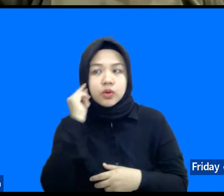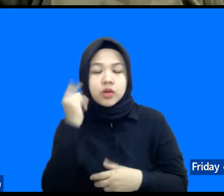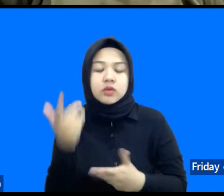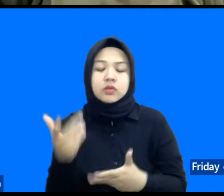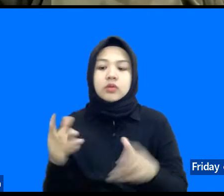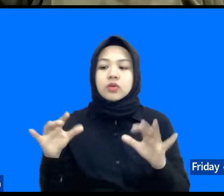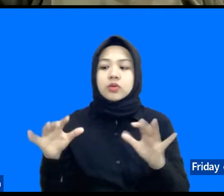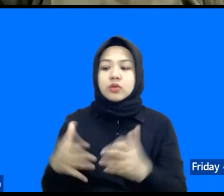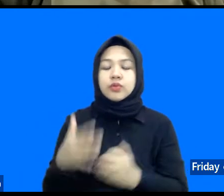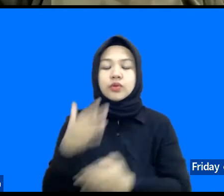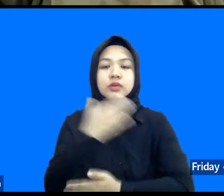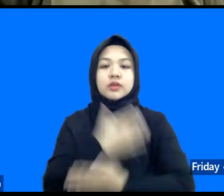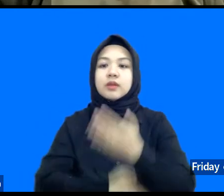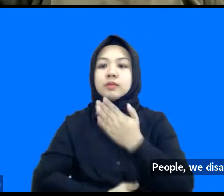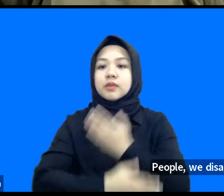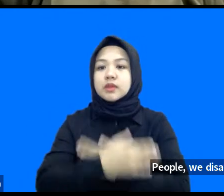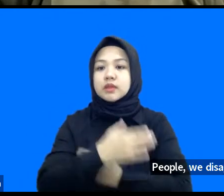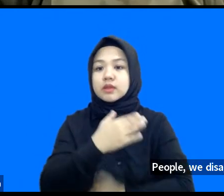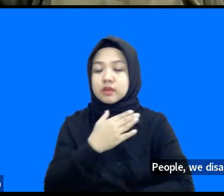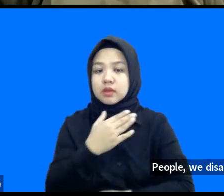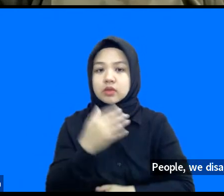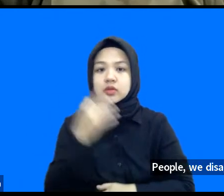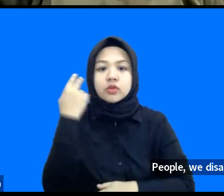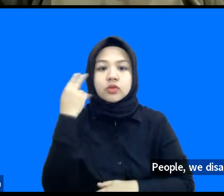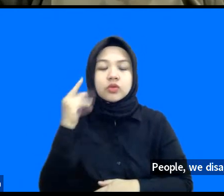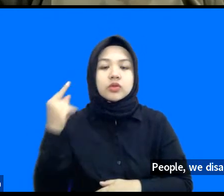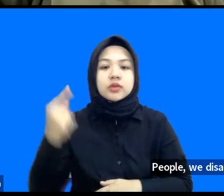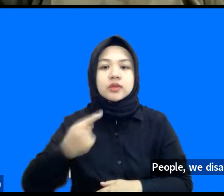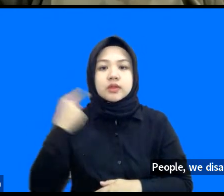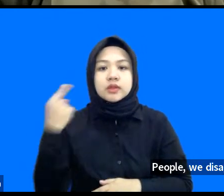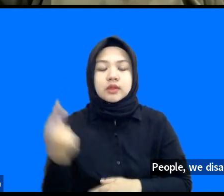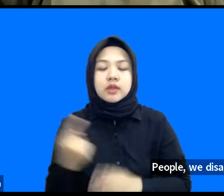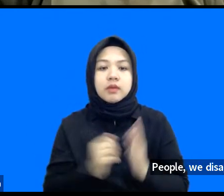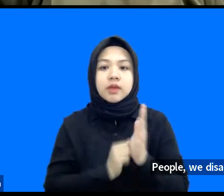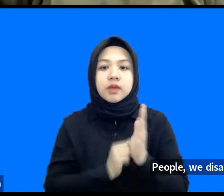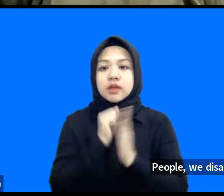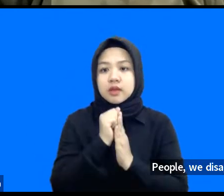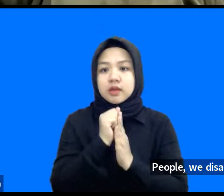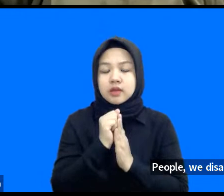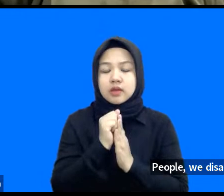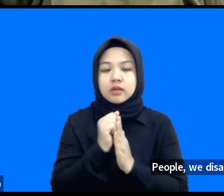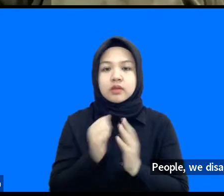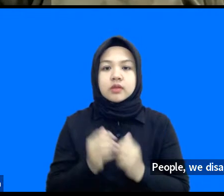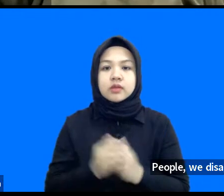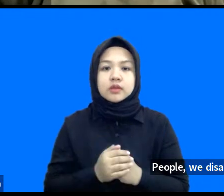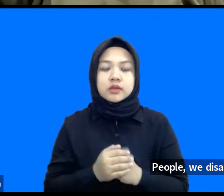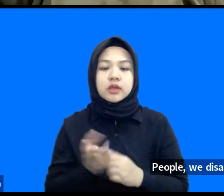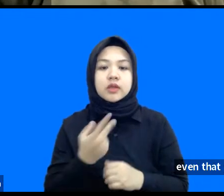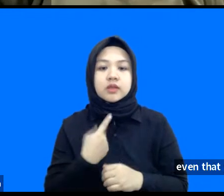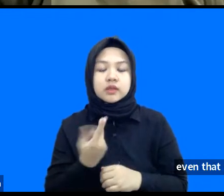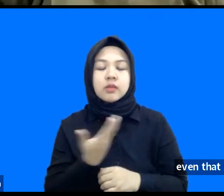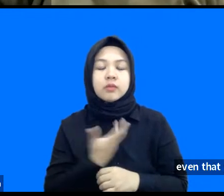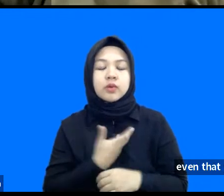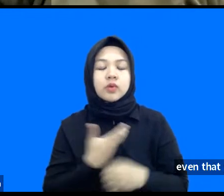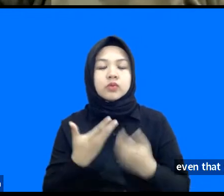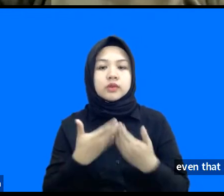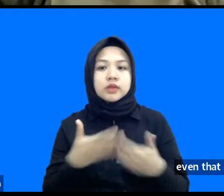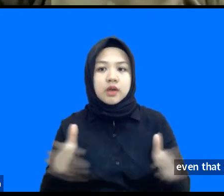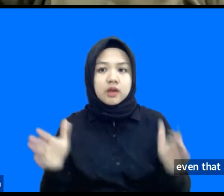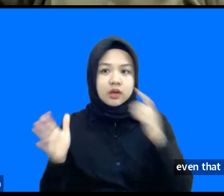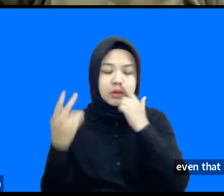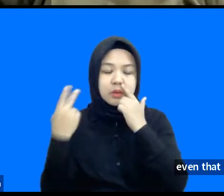every event that we want to do as a participant or as the resource person.